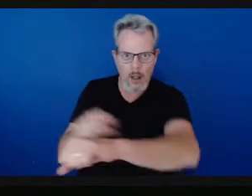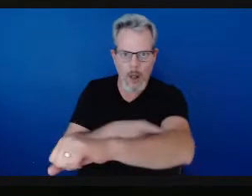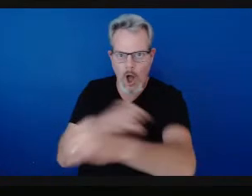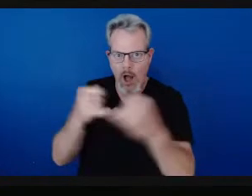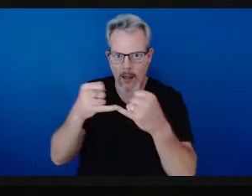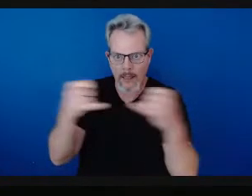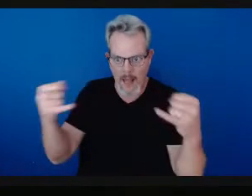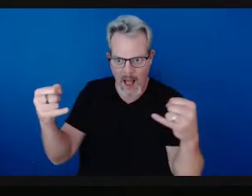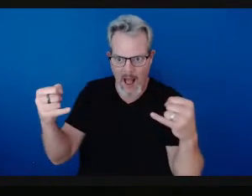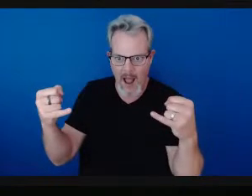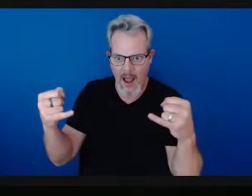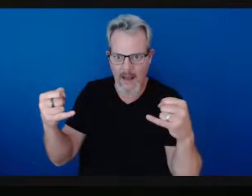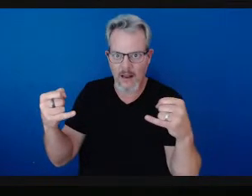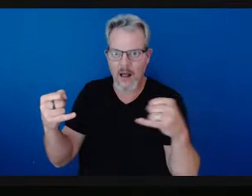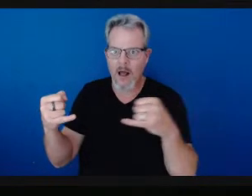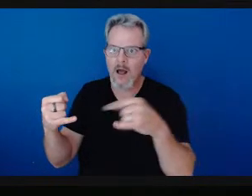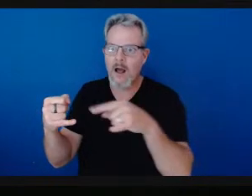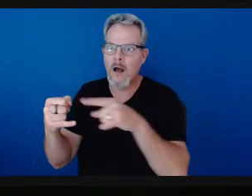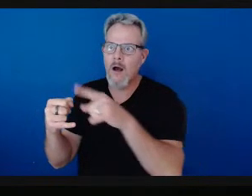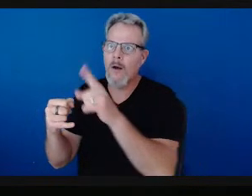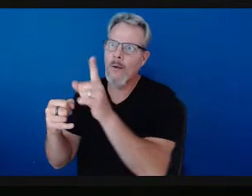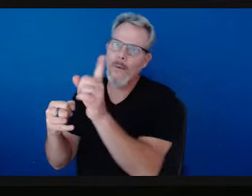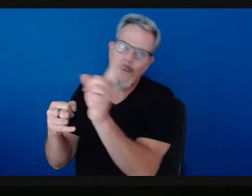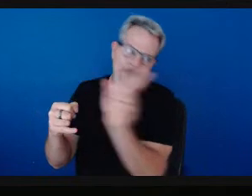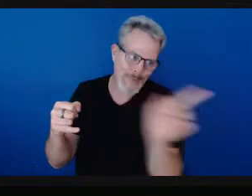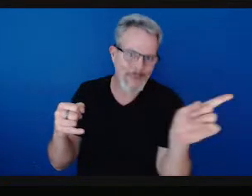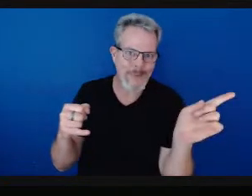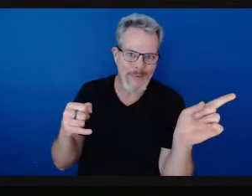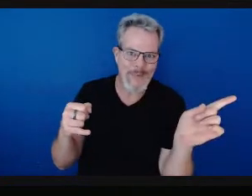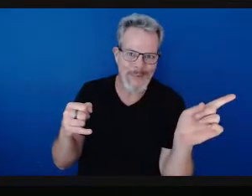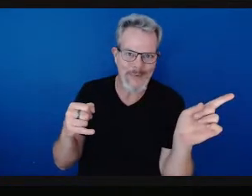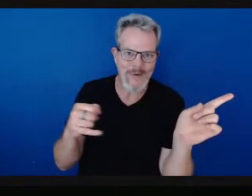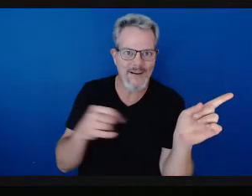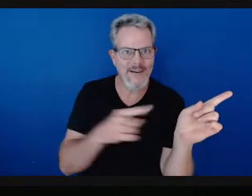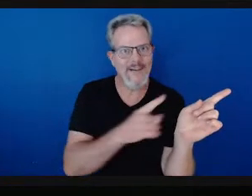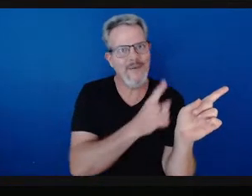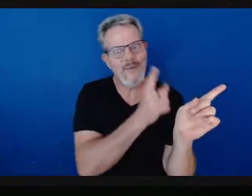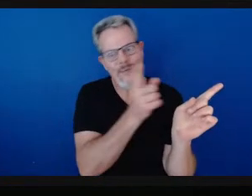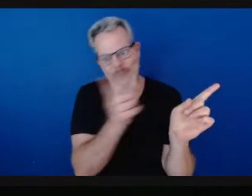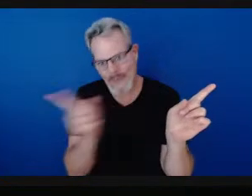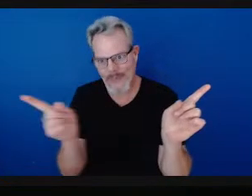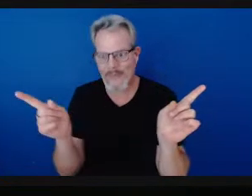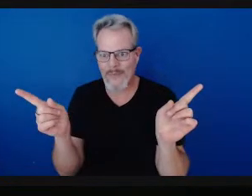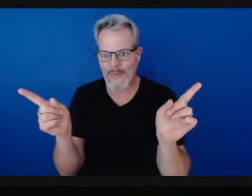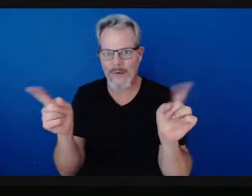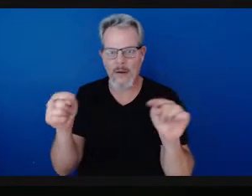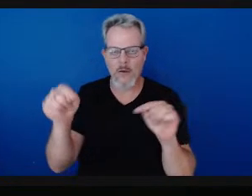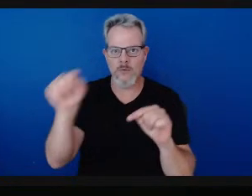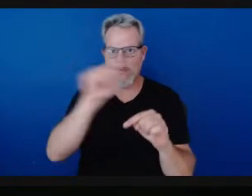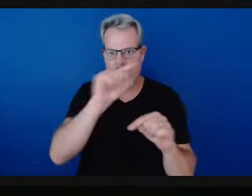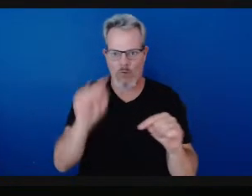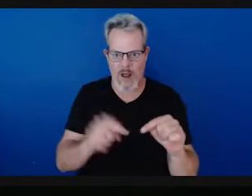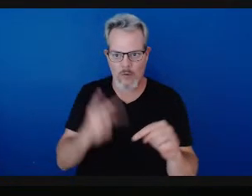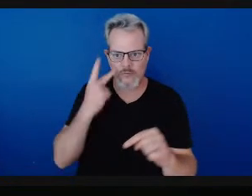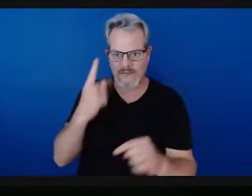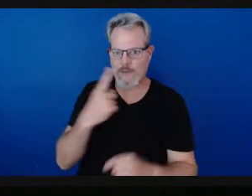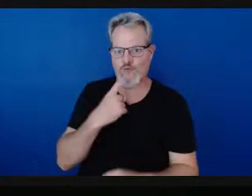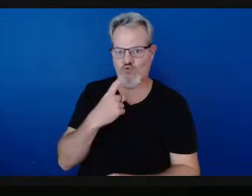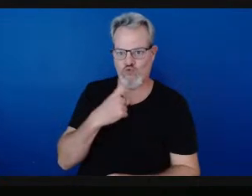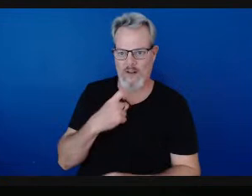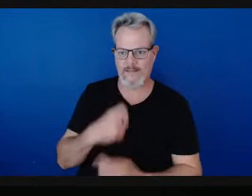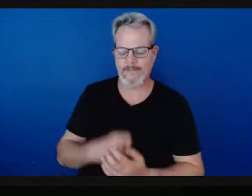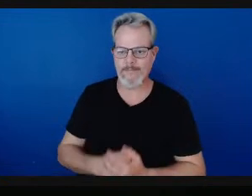this cross that goes across over here, right? And then it keeps going this way, like that. Then it crosses